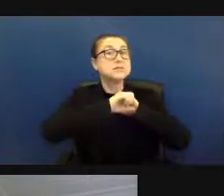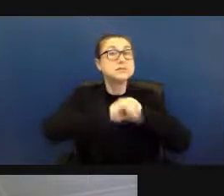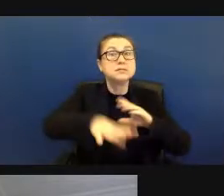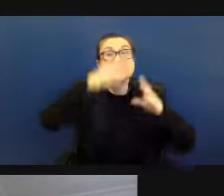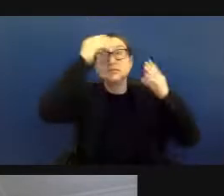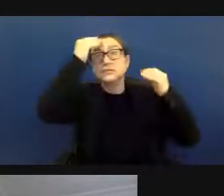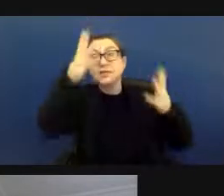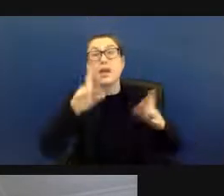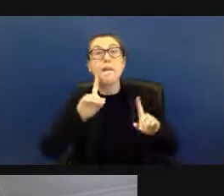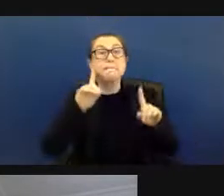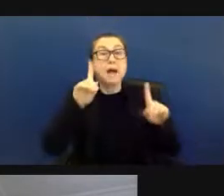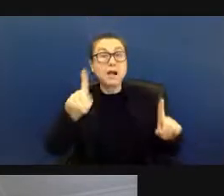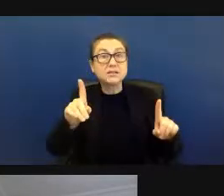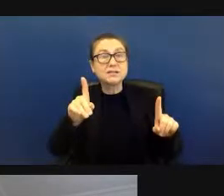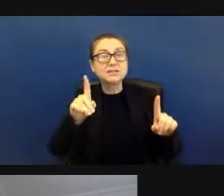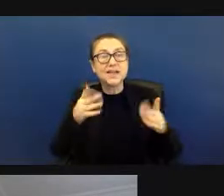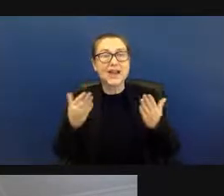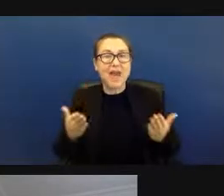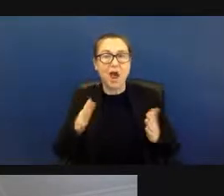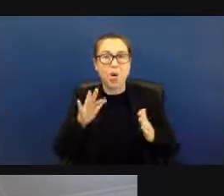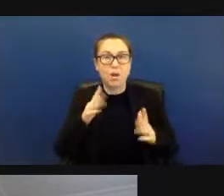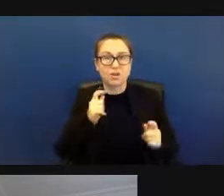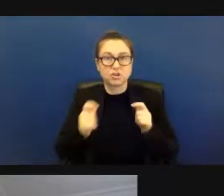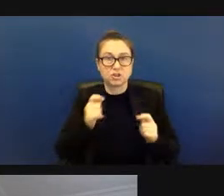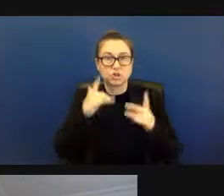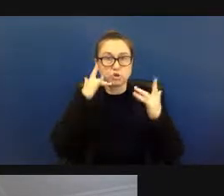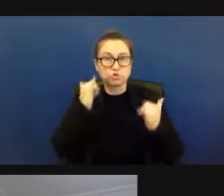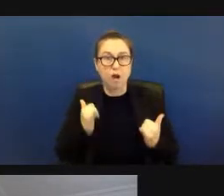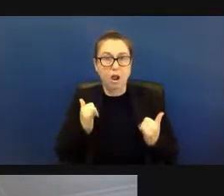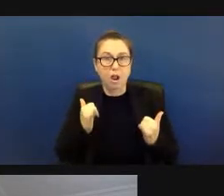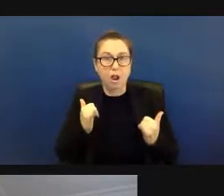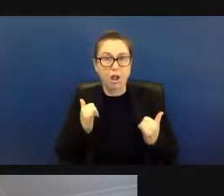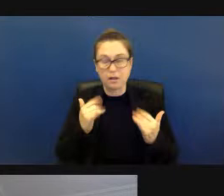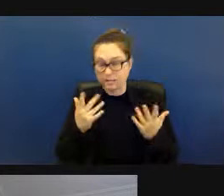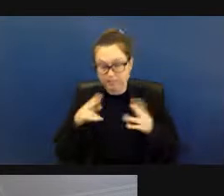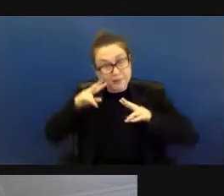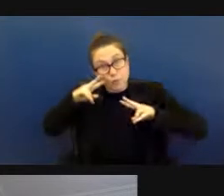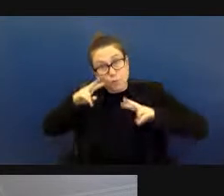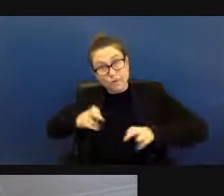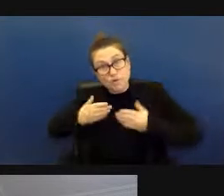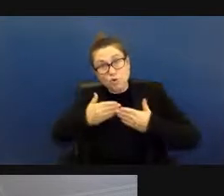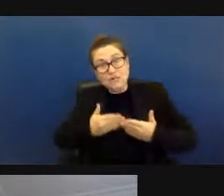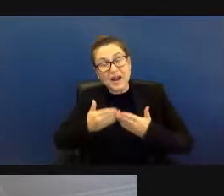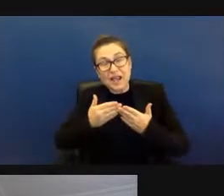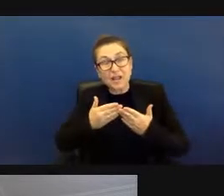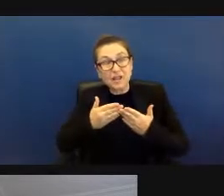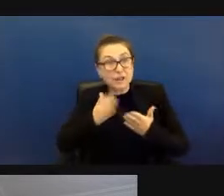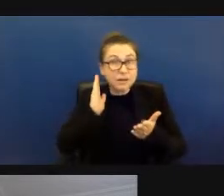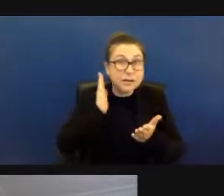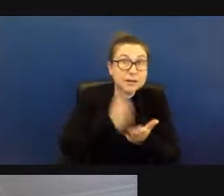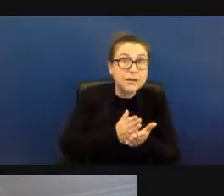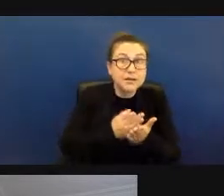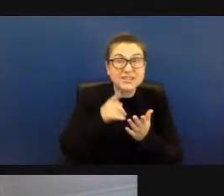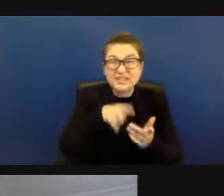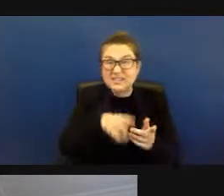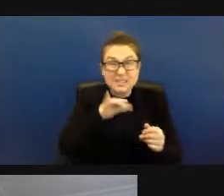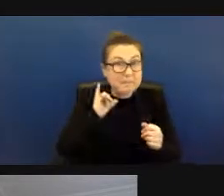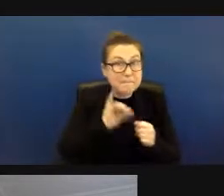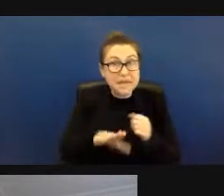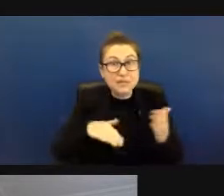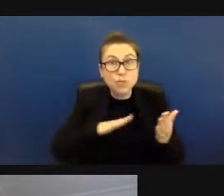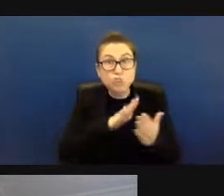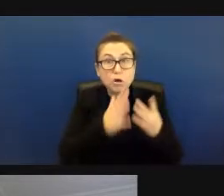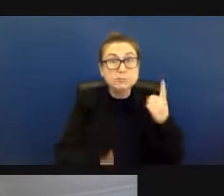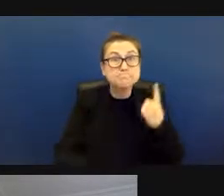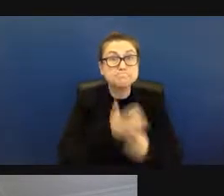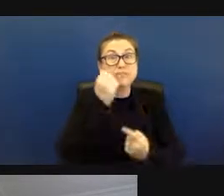However, it's a trial. And with everything in research studies, there's no guarantee that this is the best approach for